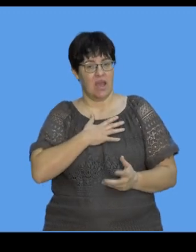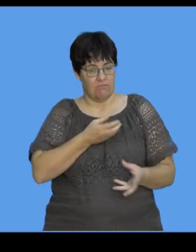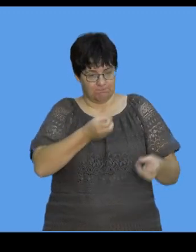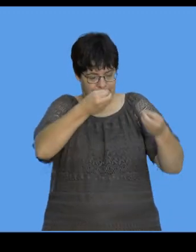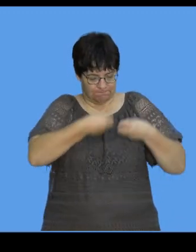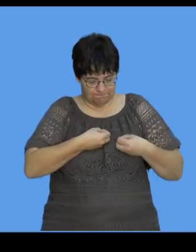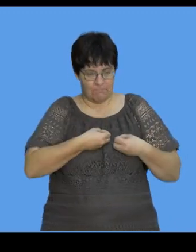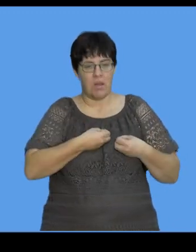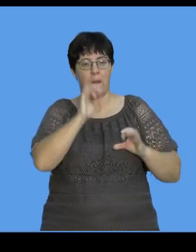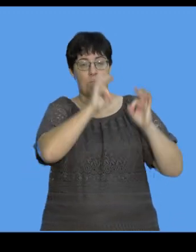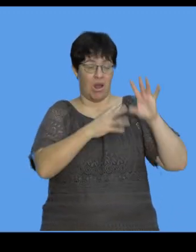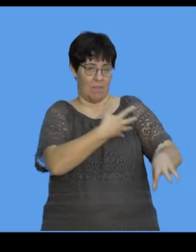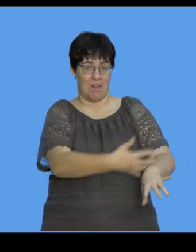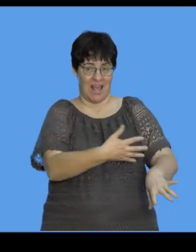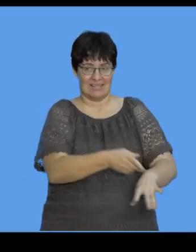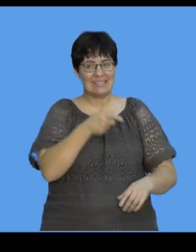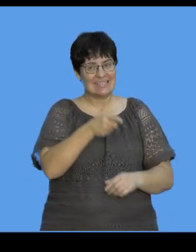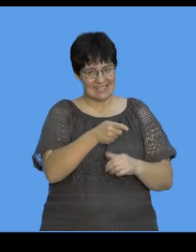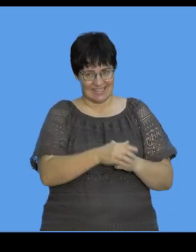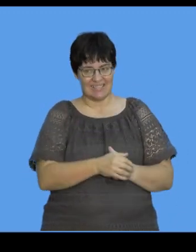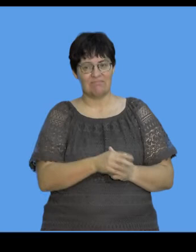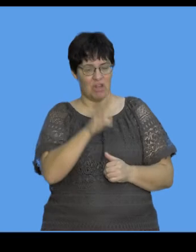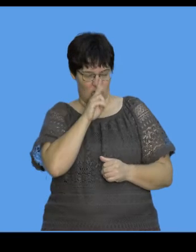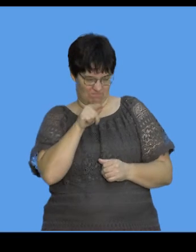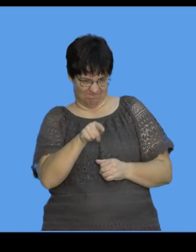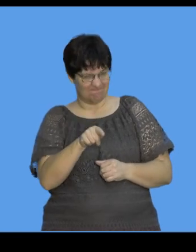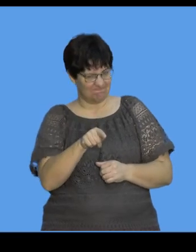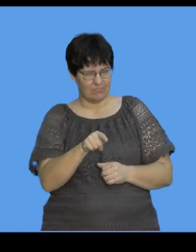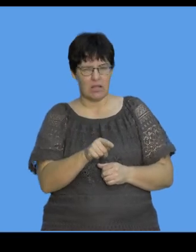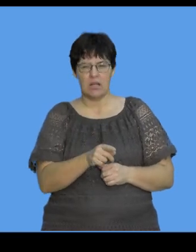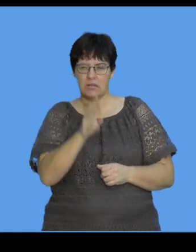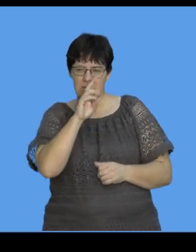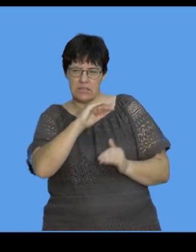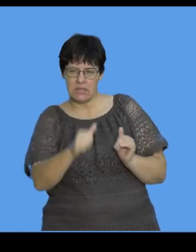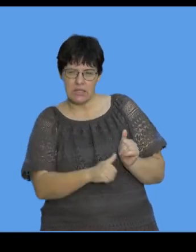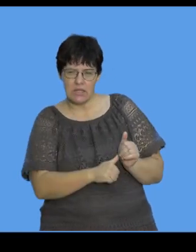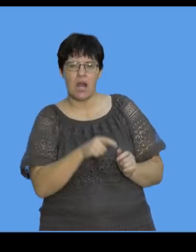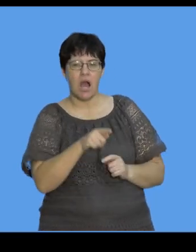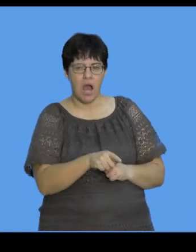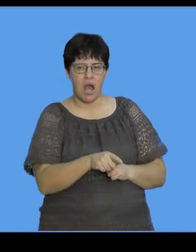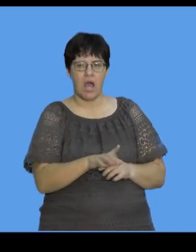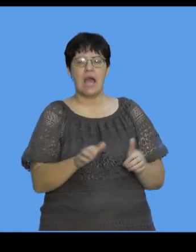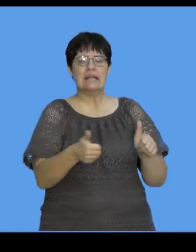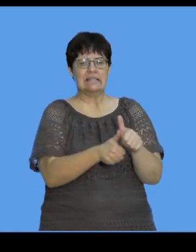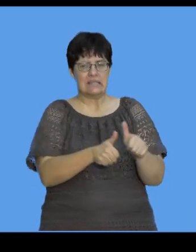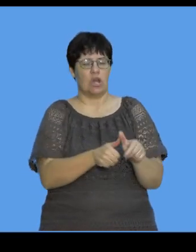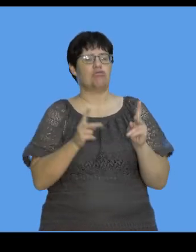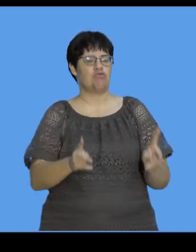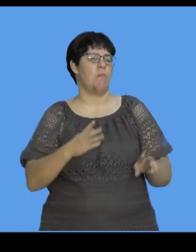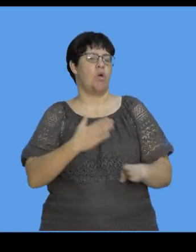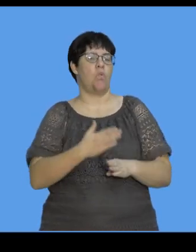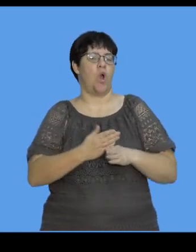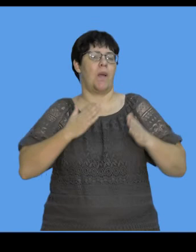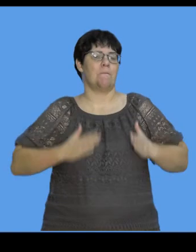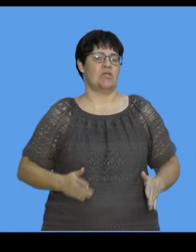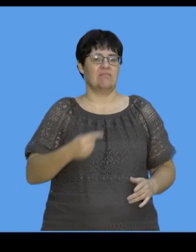oxygen-carrying molecule in blood. That looks like it could be correct. And the last one, assists in the normal